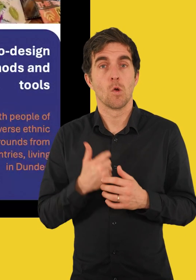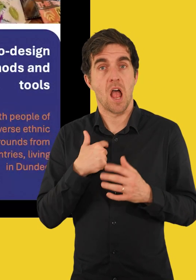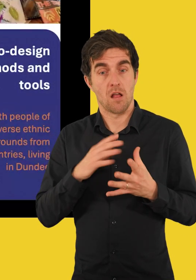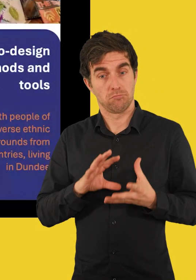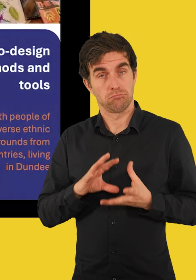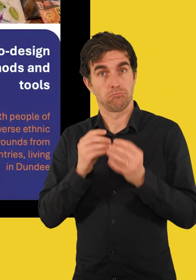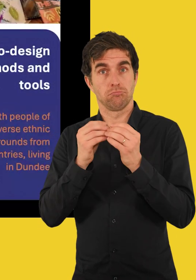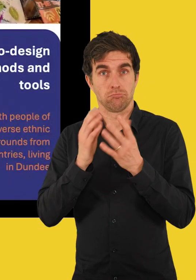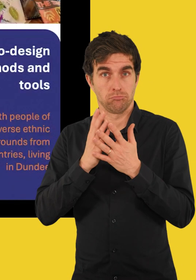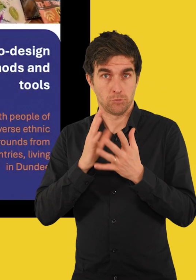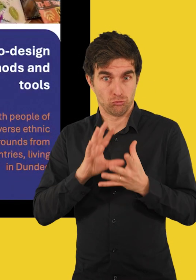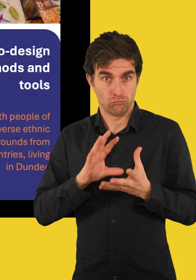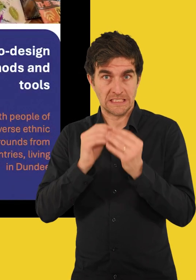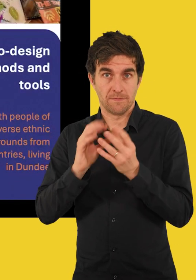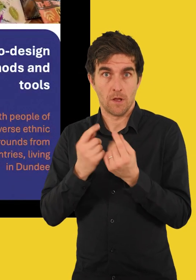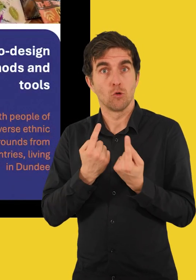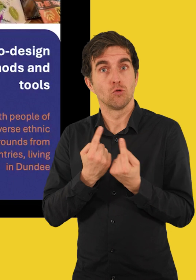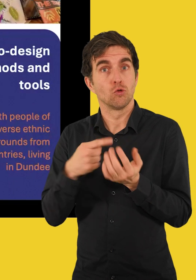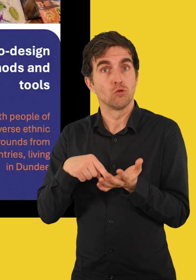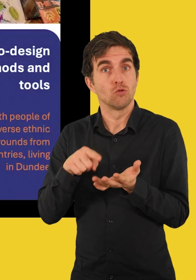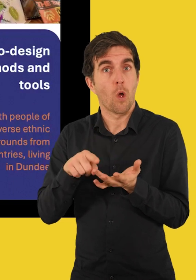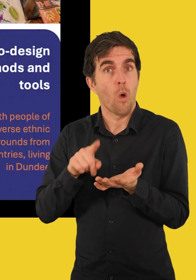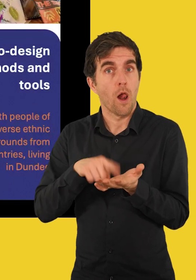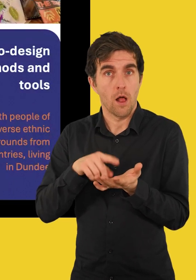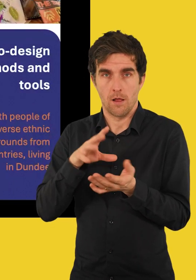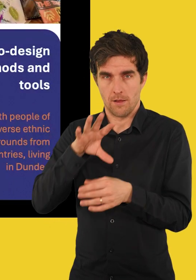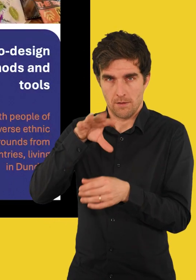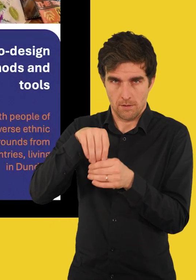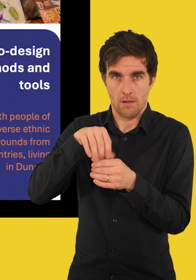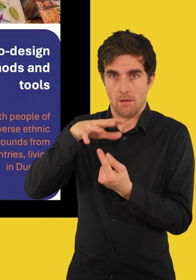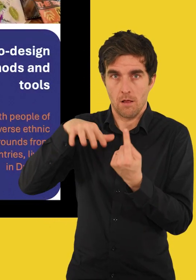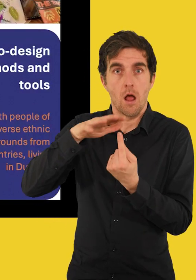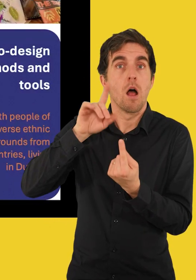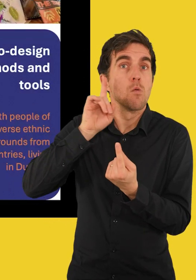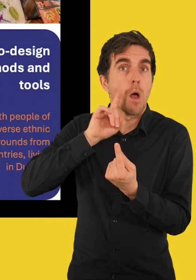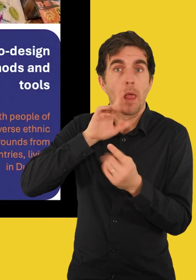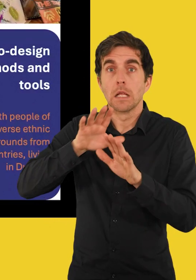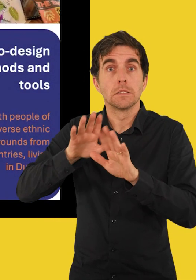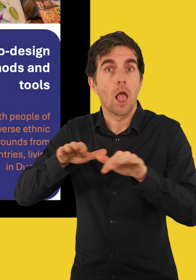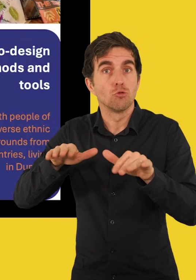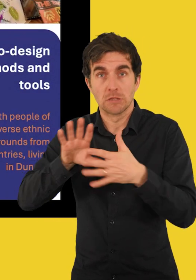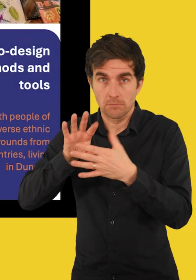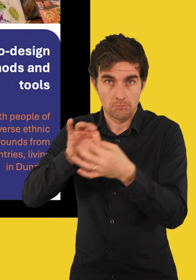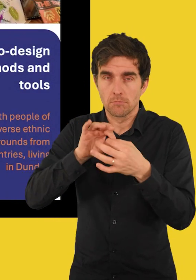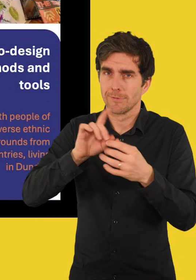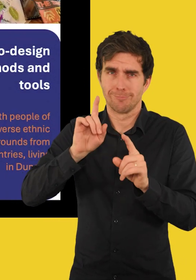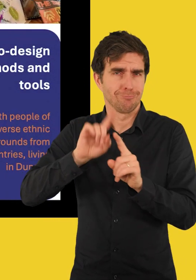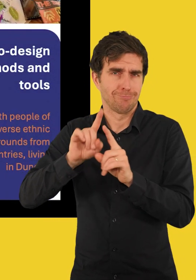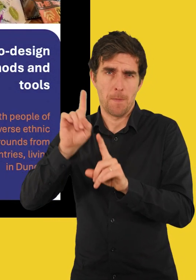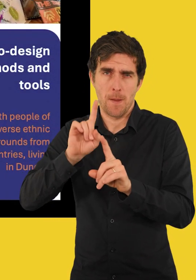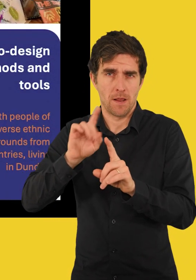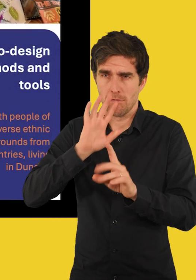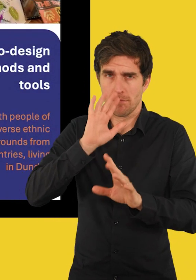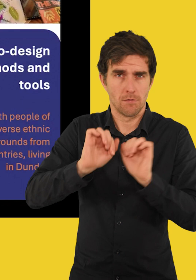So I designed creative tools to engage with this intergenerational group of women and children. They were all people